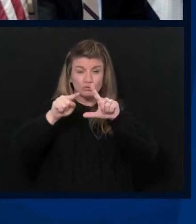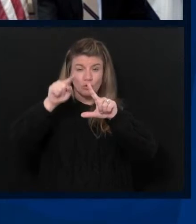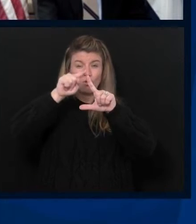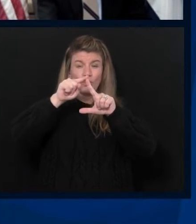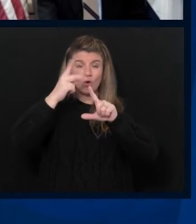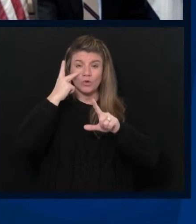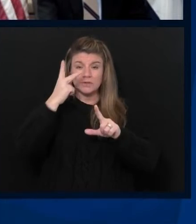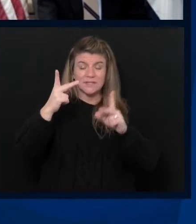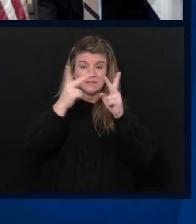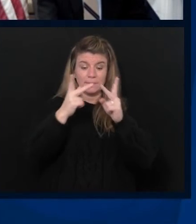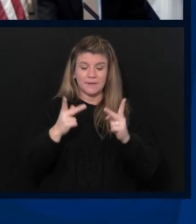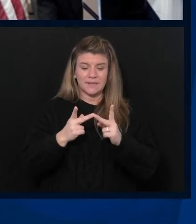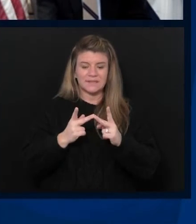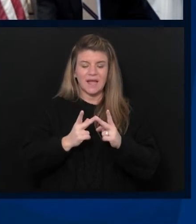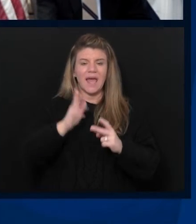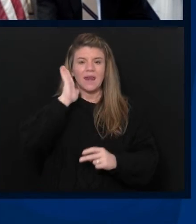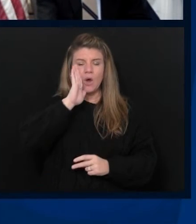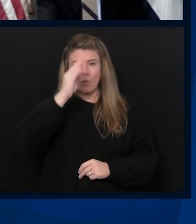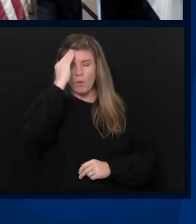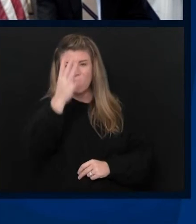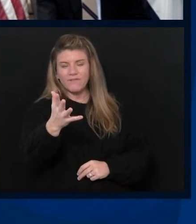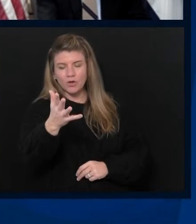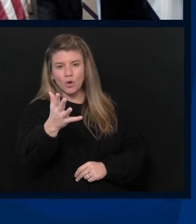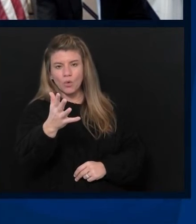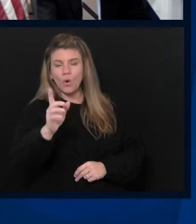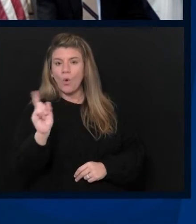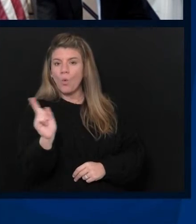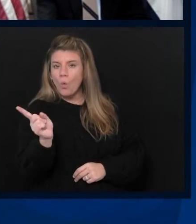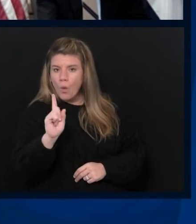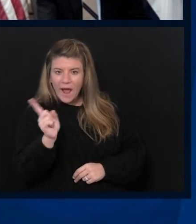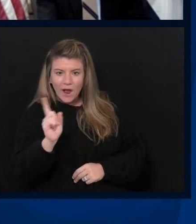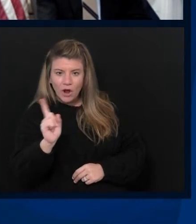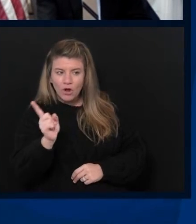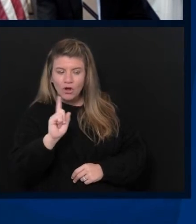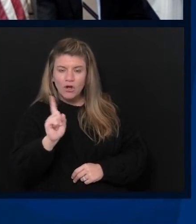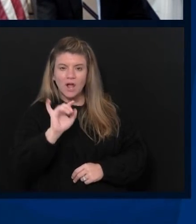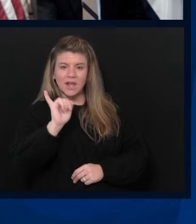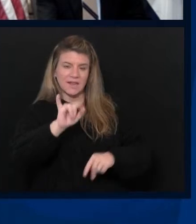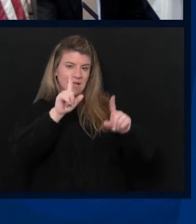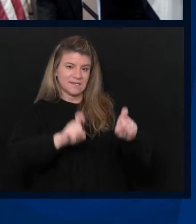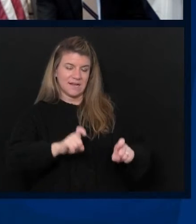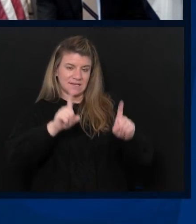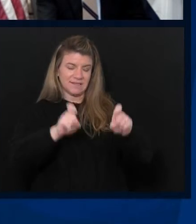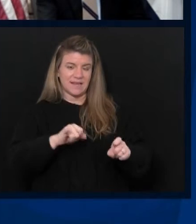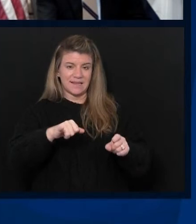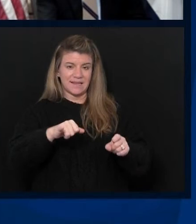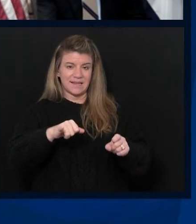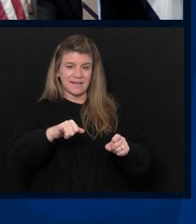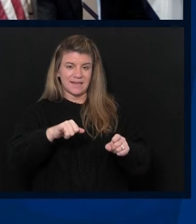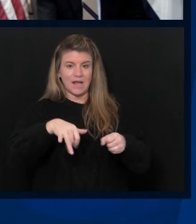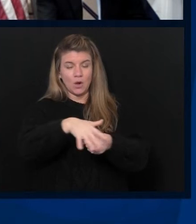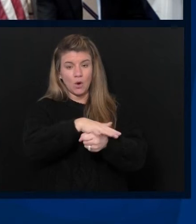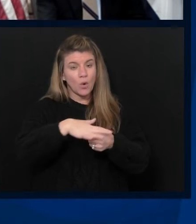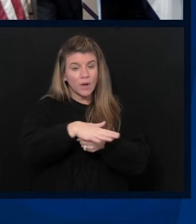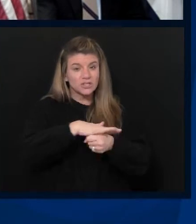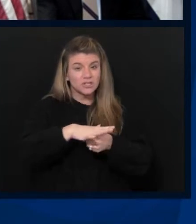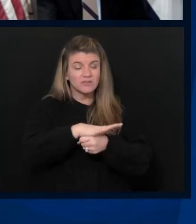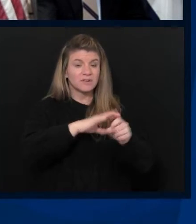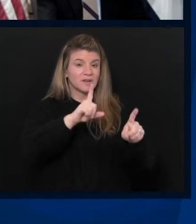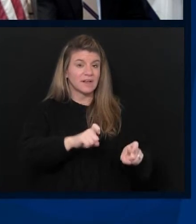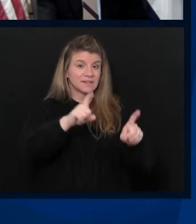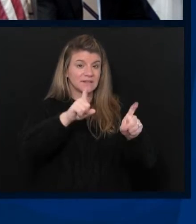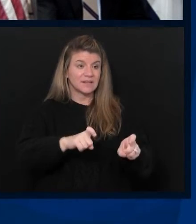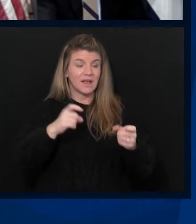tabs on the map, and it will give you where that testing is, the location of that testing, and in